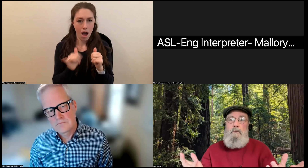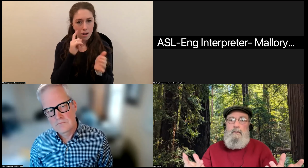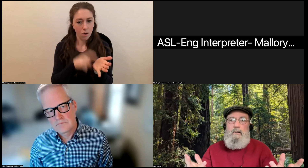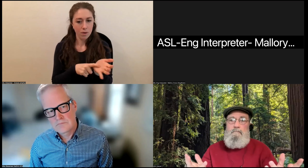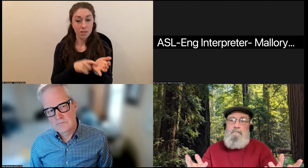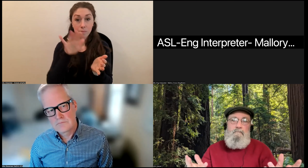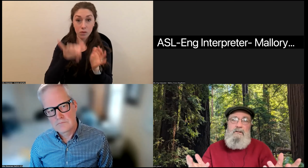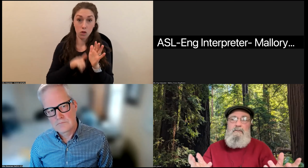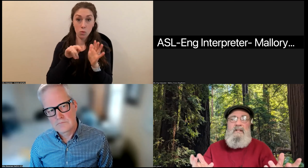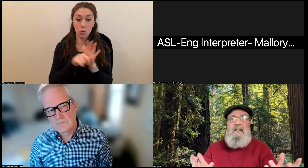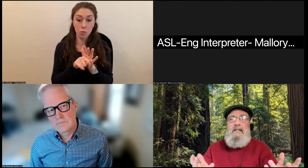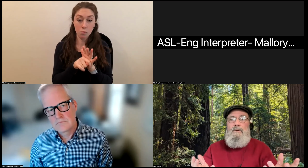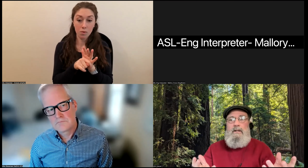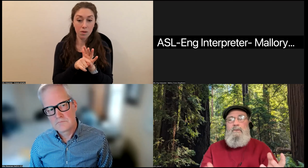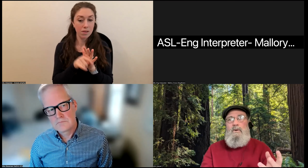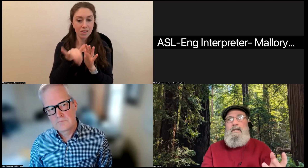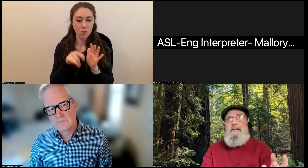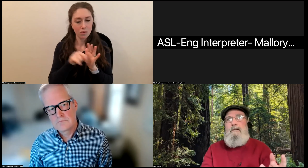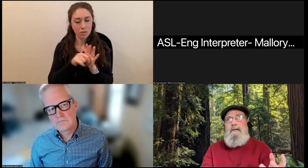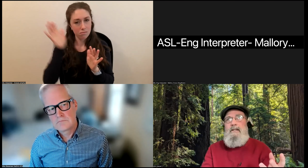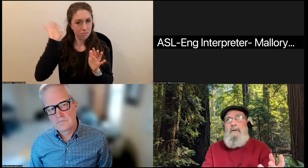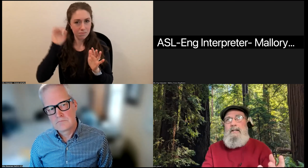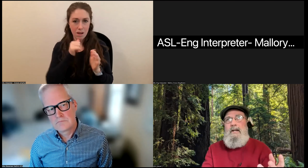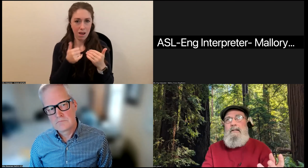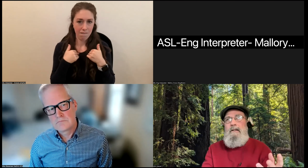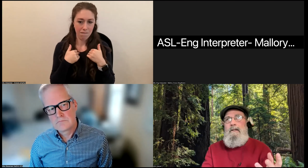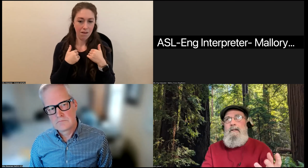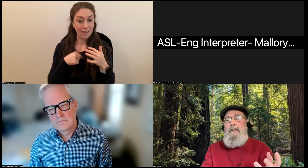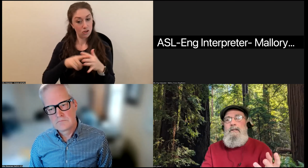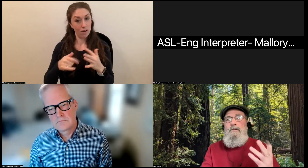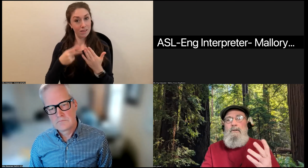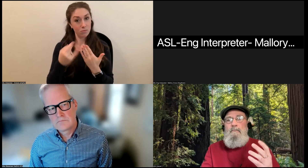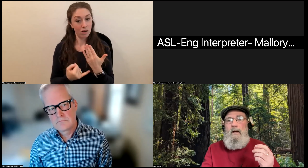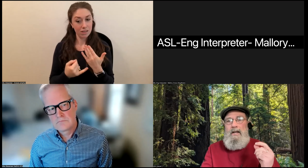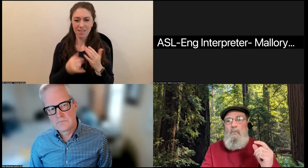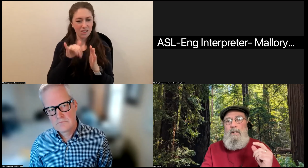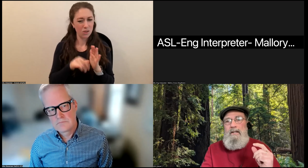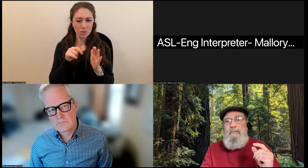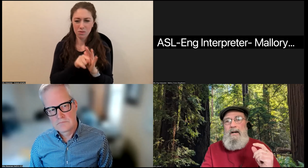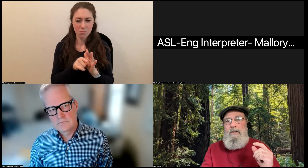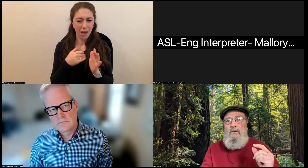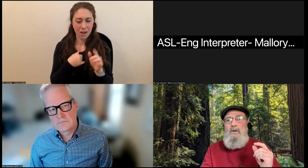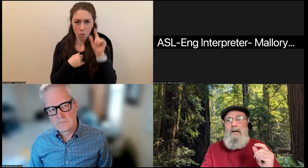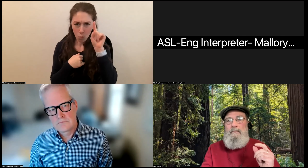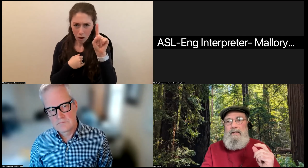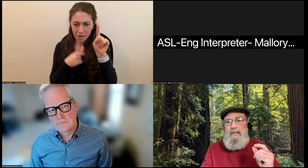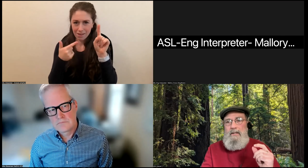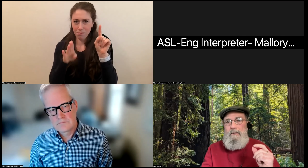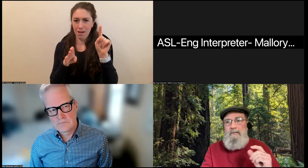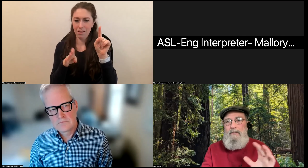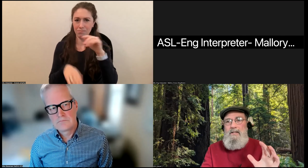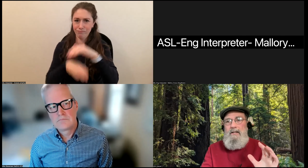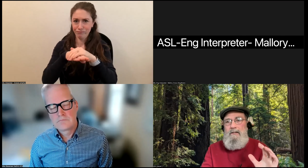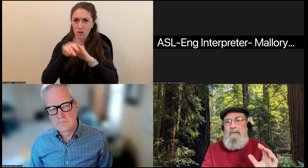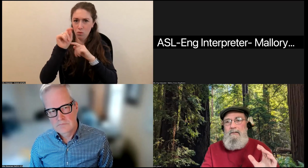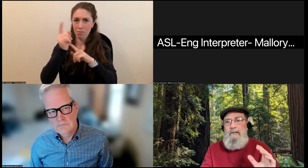YouTube. YouTube didn't exist when I started this project. YouTube had a 1 gigabyte or 20 minute limit.